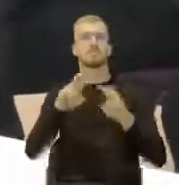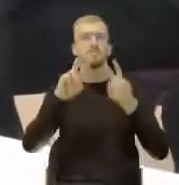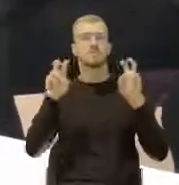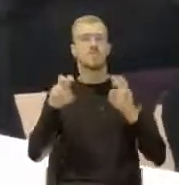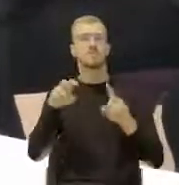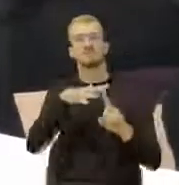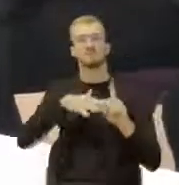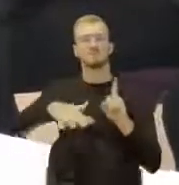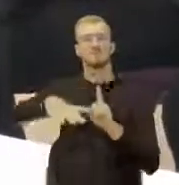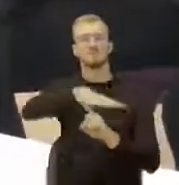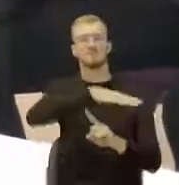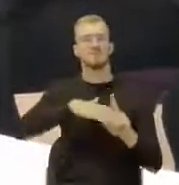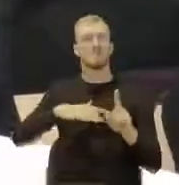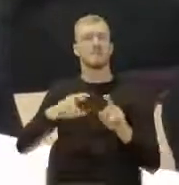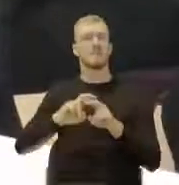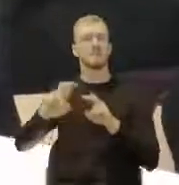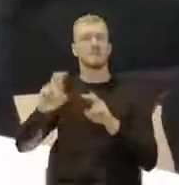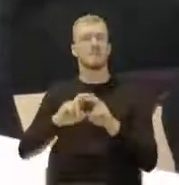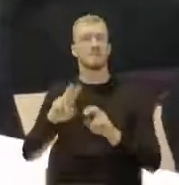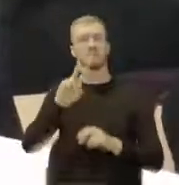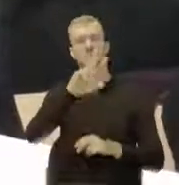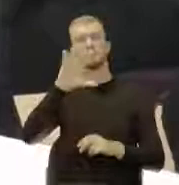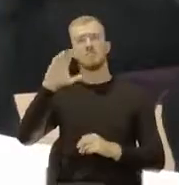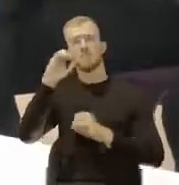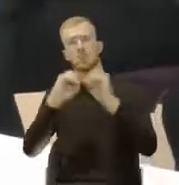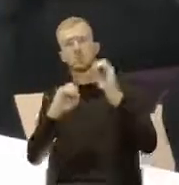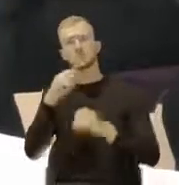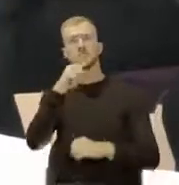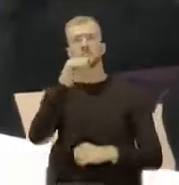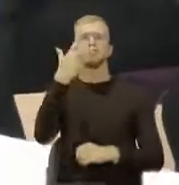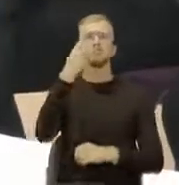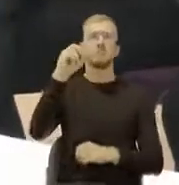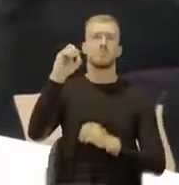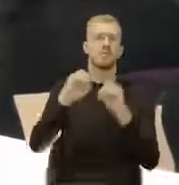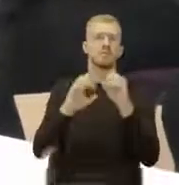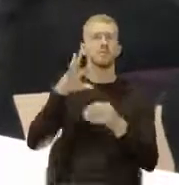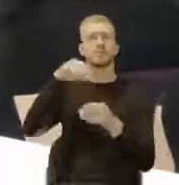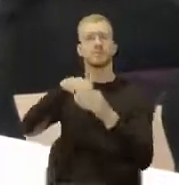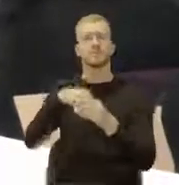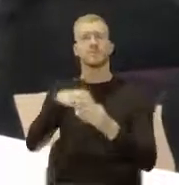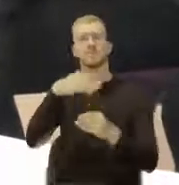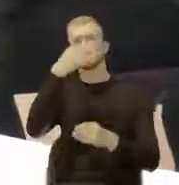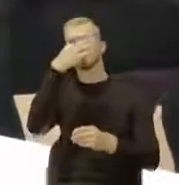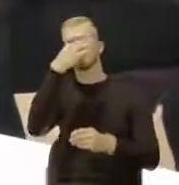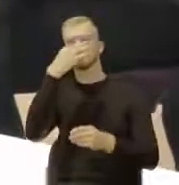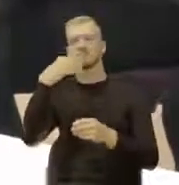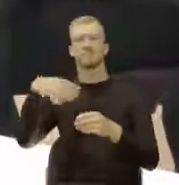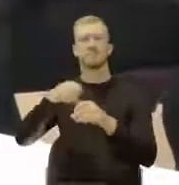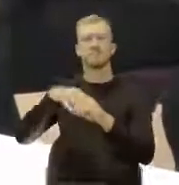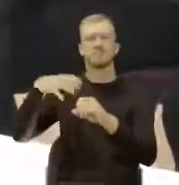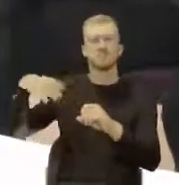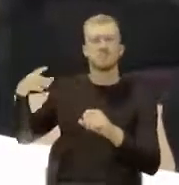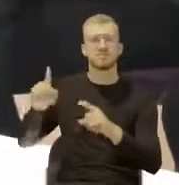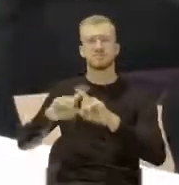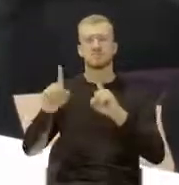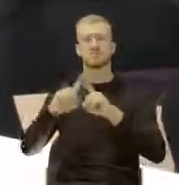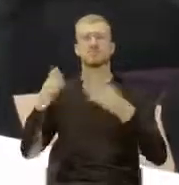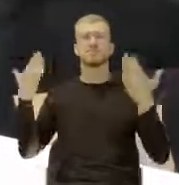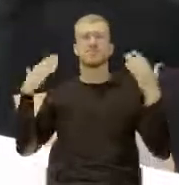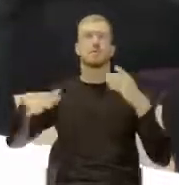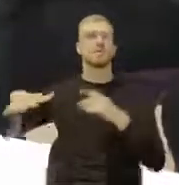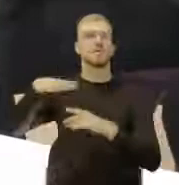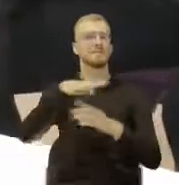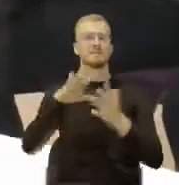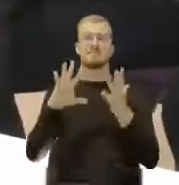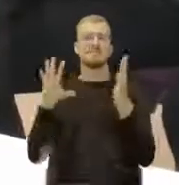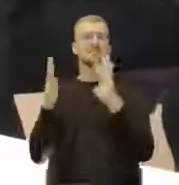the CO2 emissions and a large part of the air pollution. And 95% of those emissions are related to road transport,